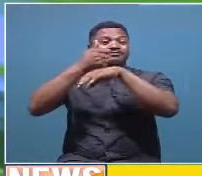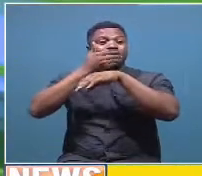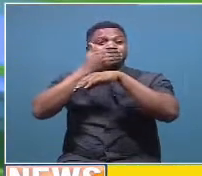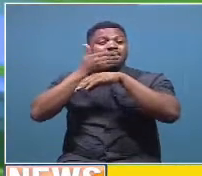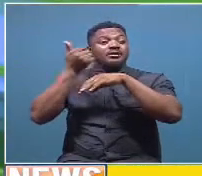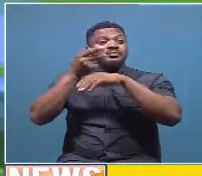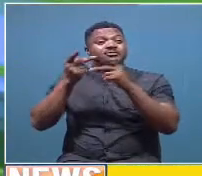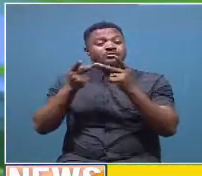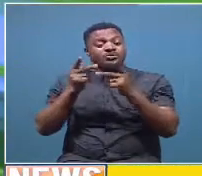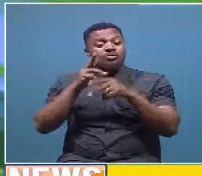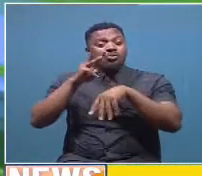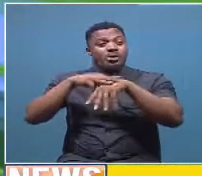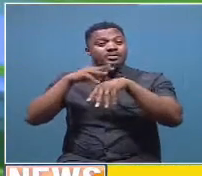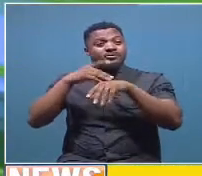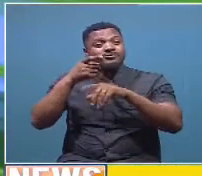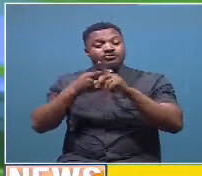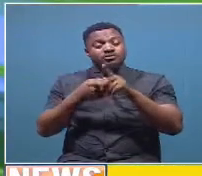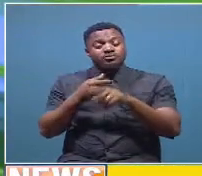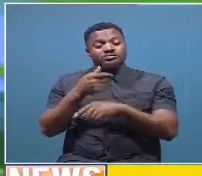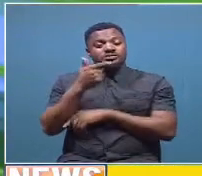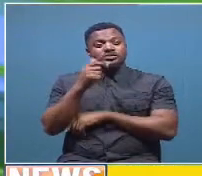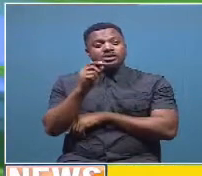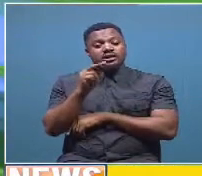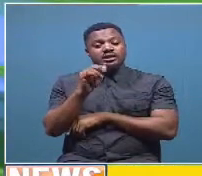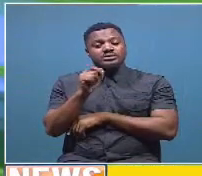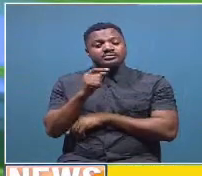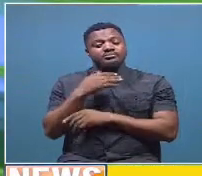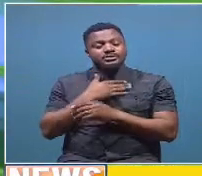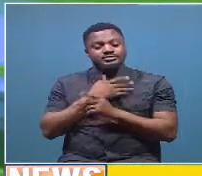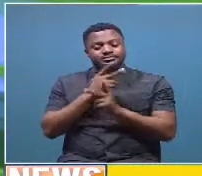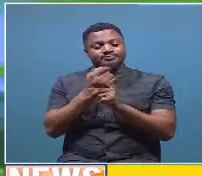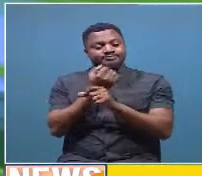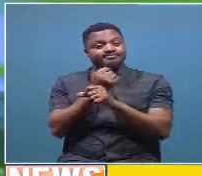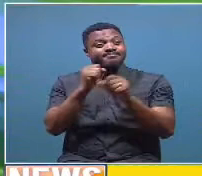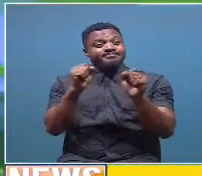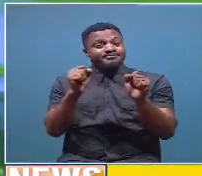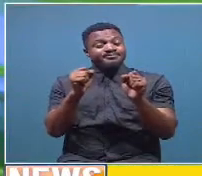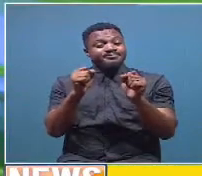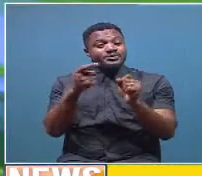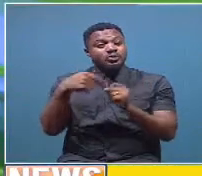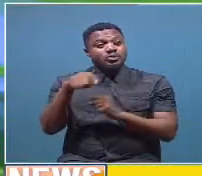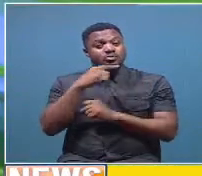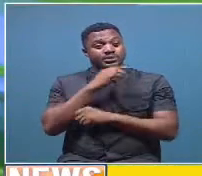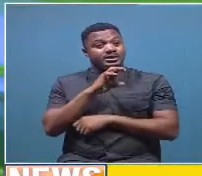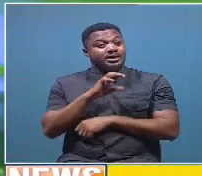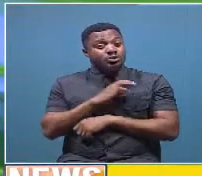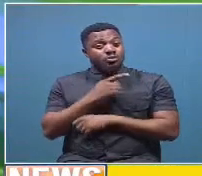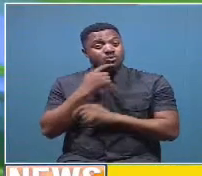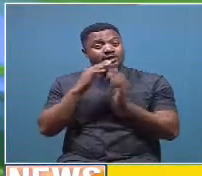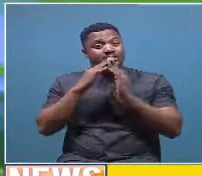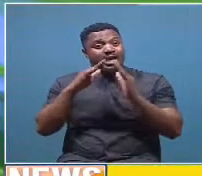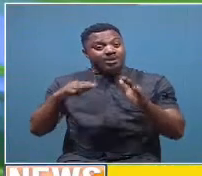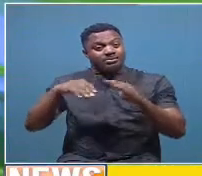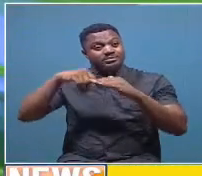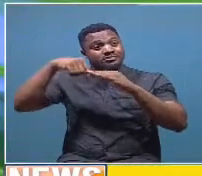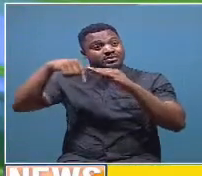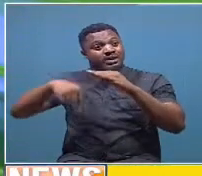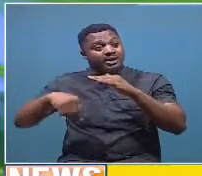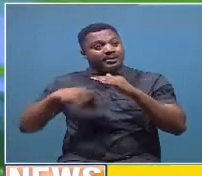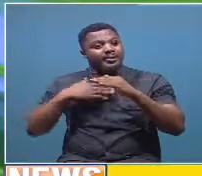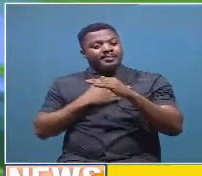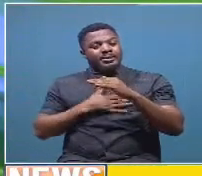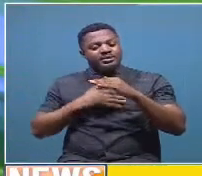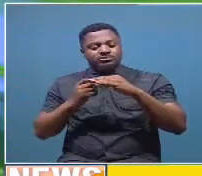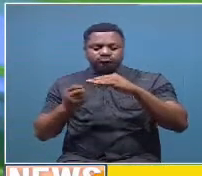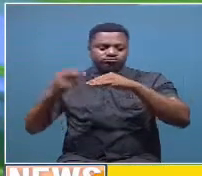is a weather warning from GMET. Please keep safe, and those citizens in the